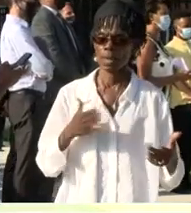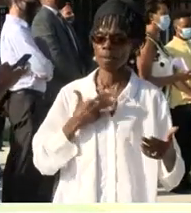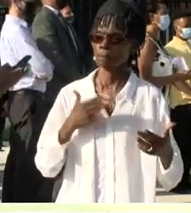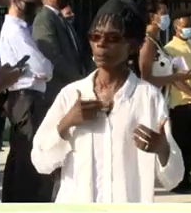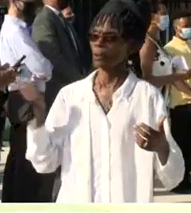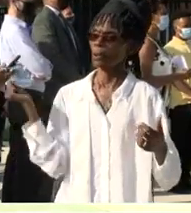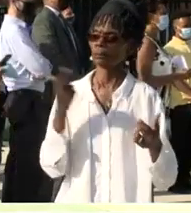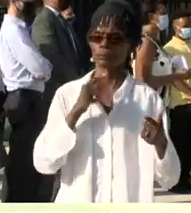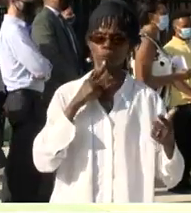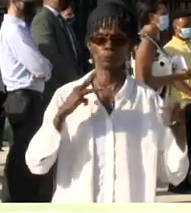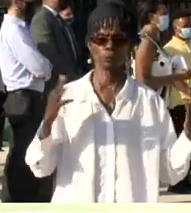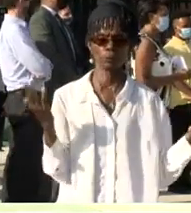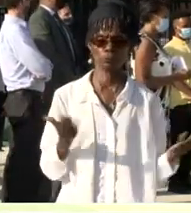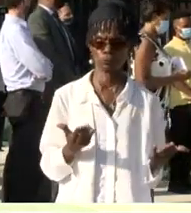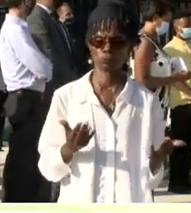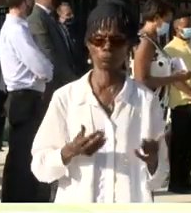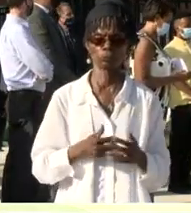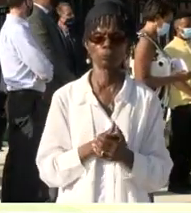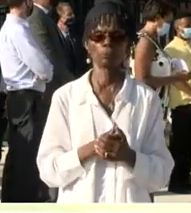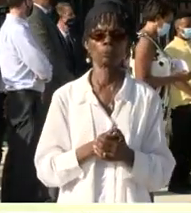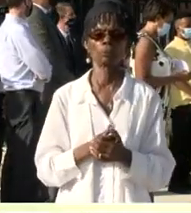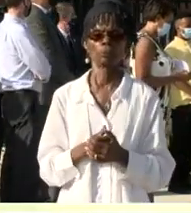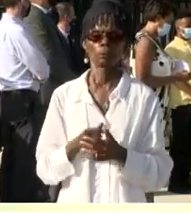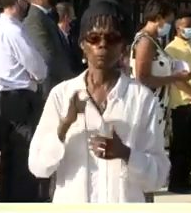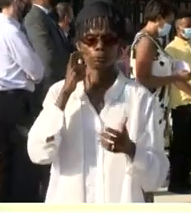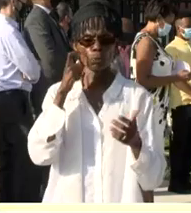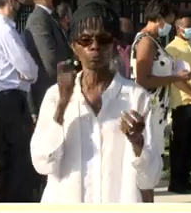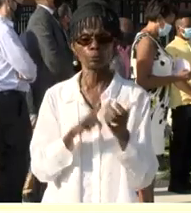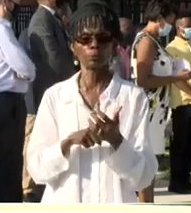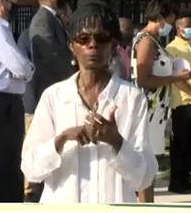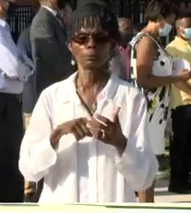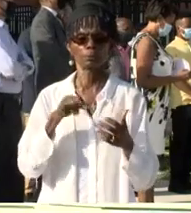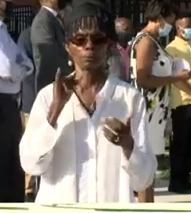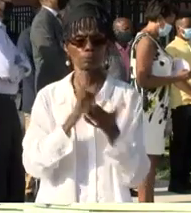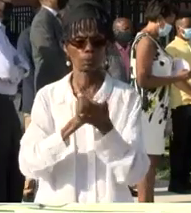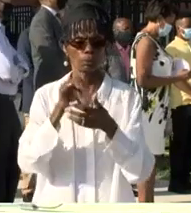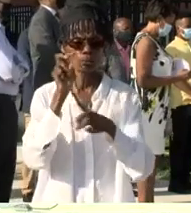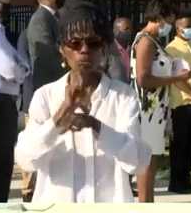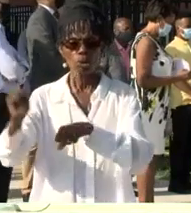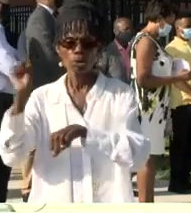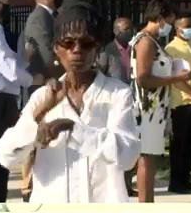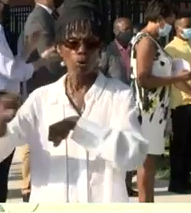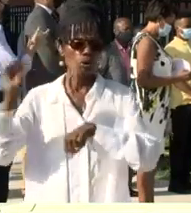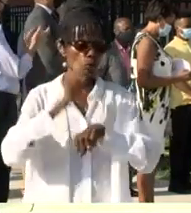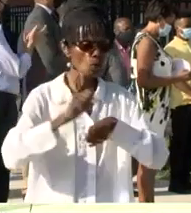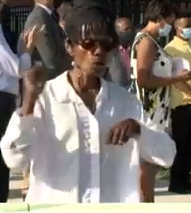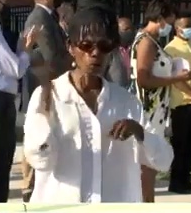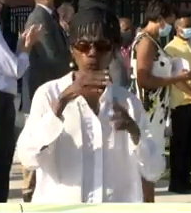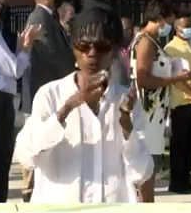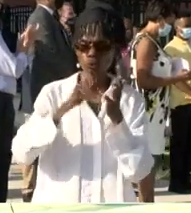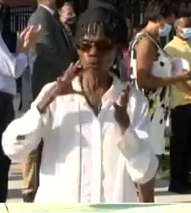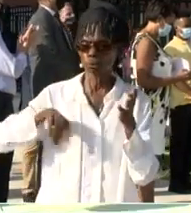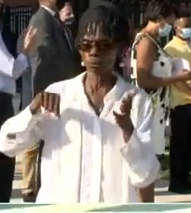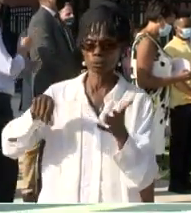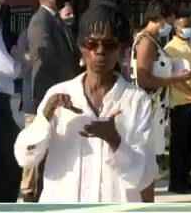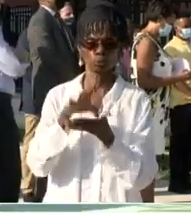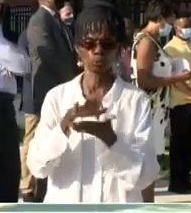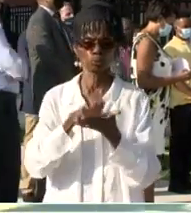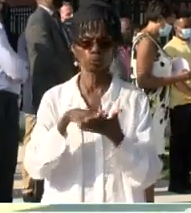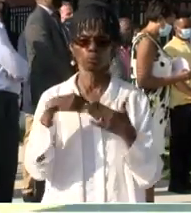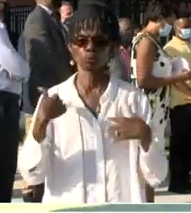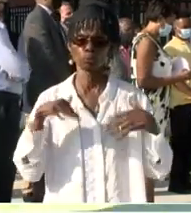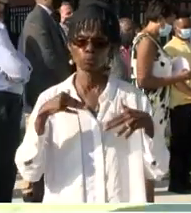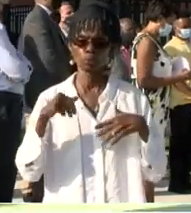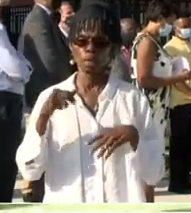First and foremost, I'd like to recognize the incredible work and preparation of the Elliott Hine teachers and staff. I could not be prouder of your commitment